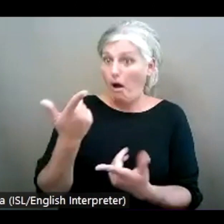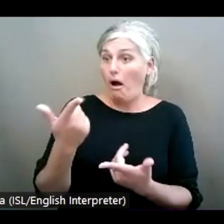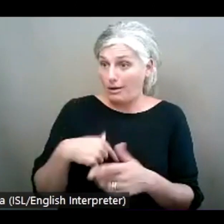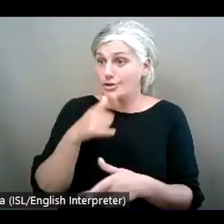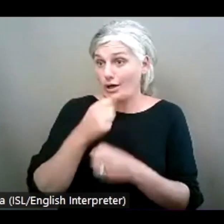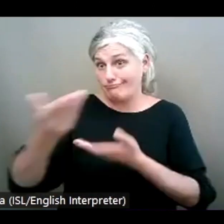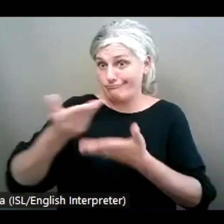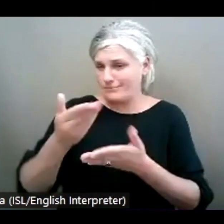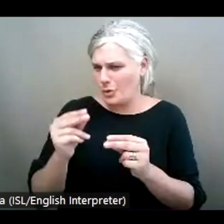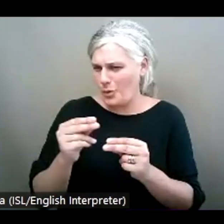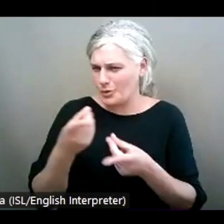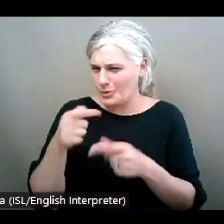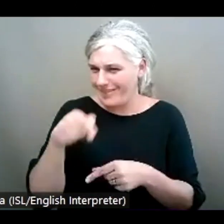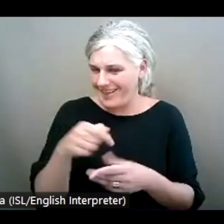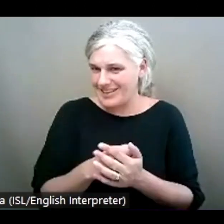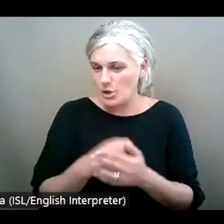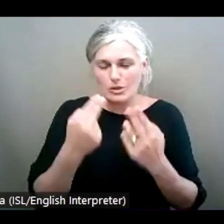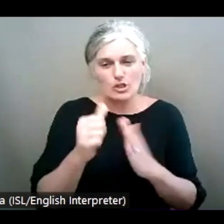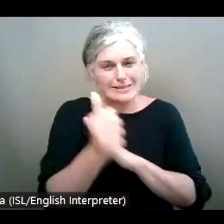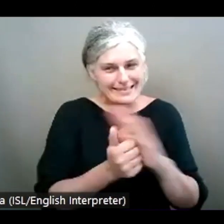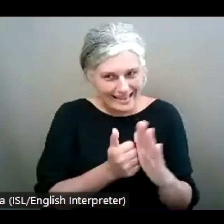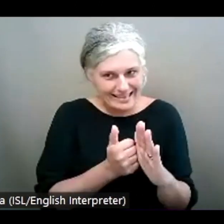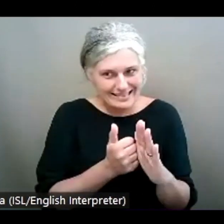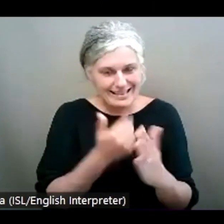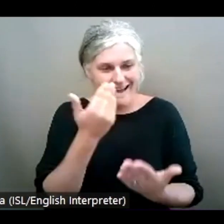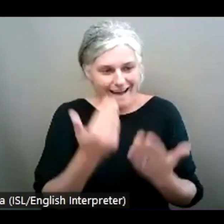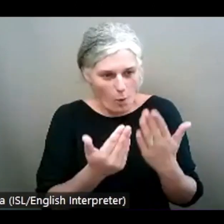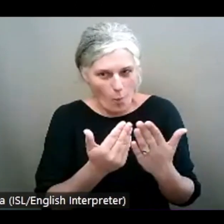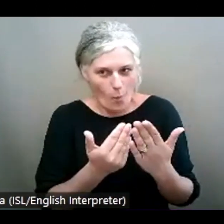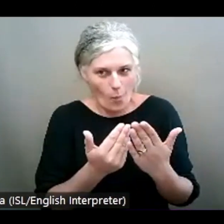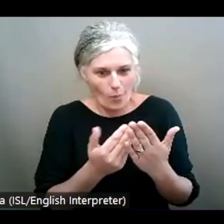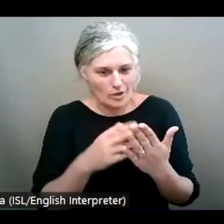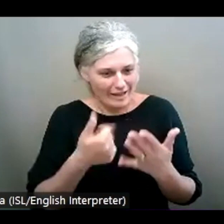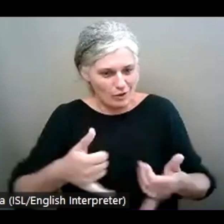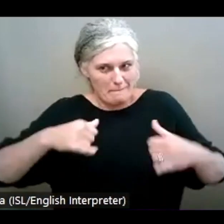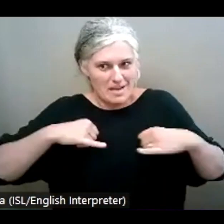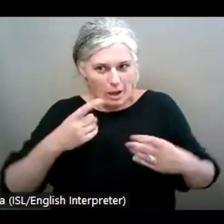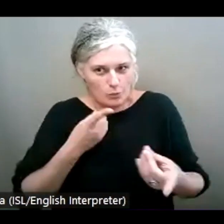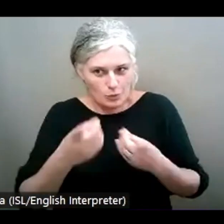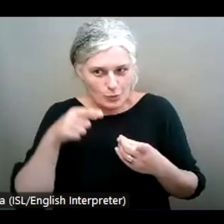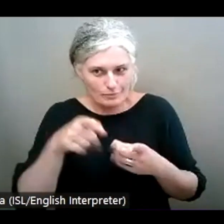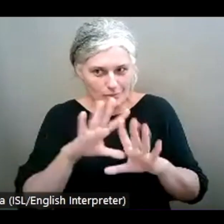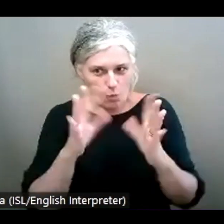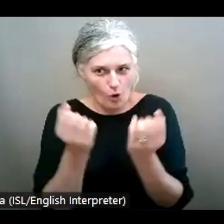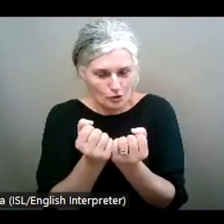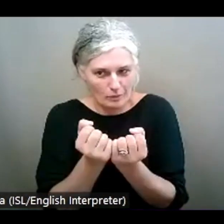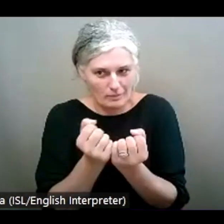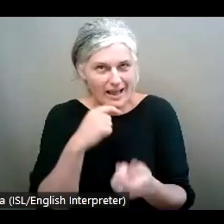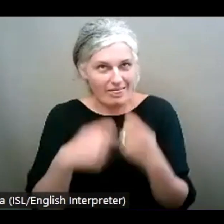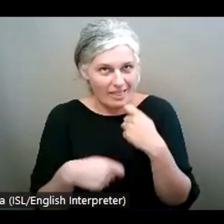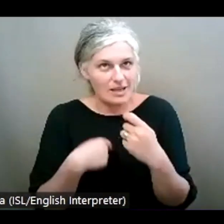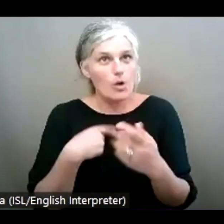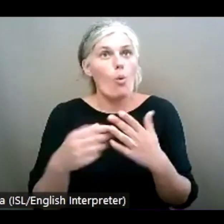that, So you need to have the skill sets and you need to have the ability to do that. And I think once you get your head around what